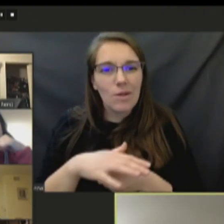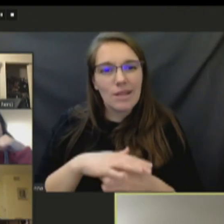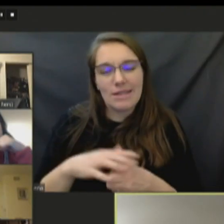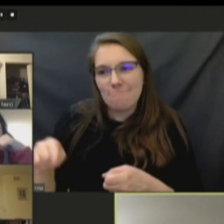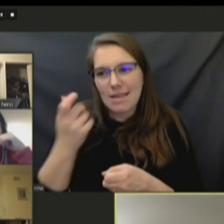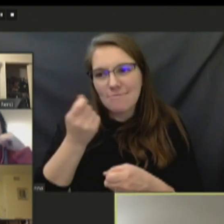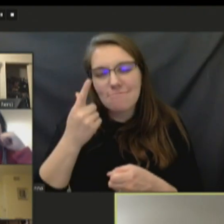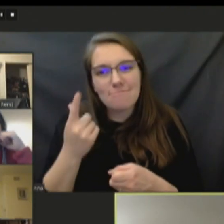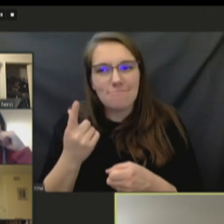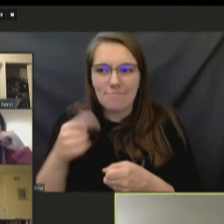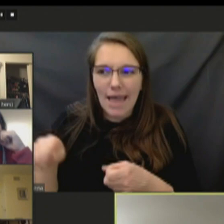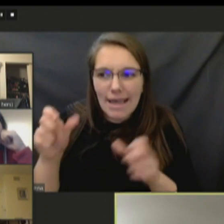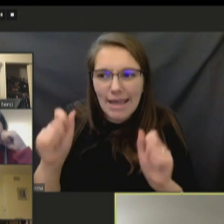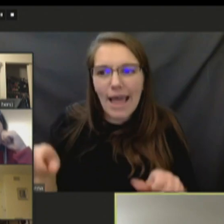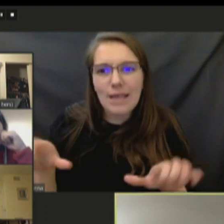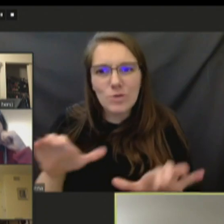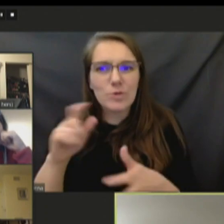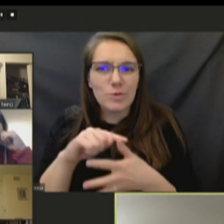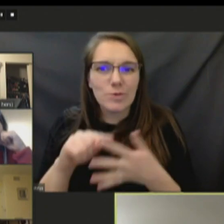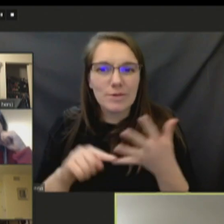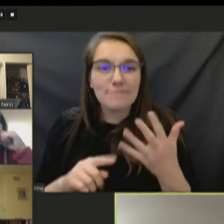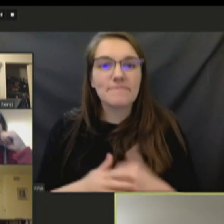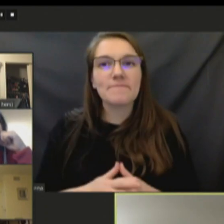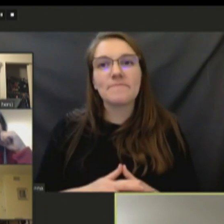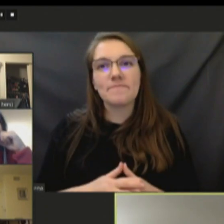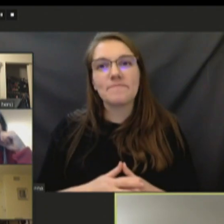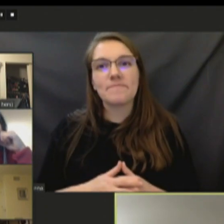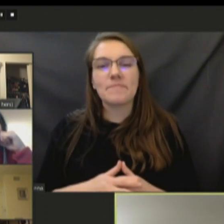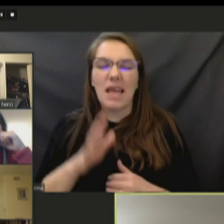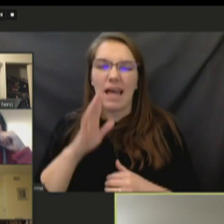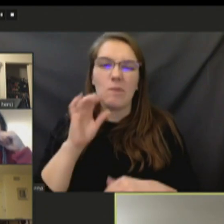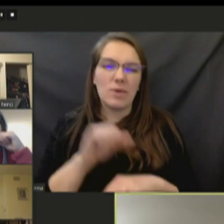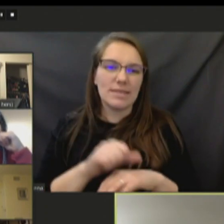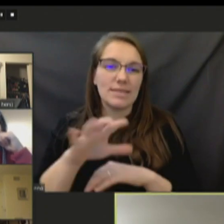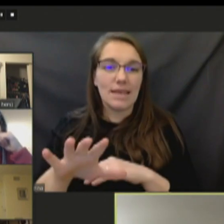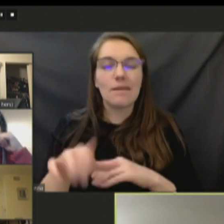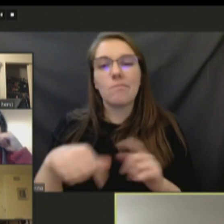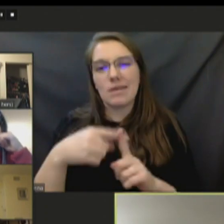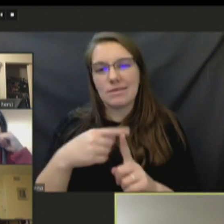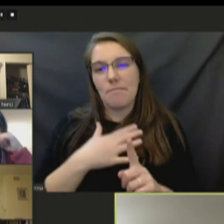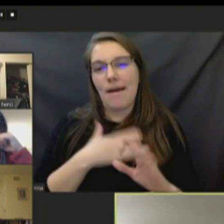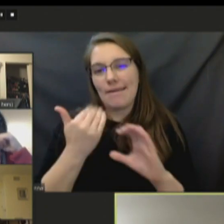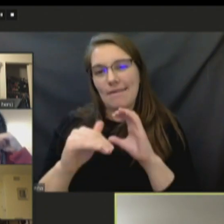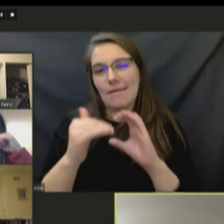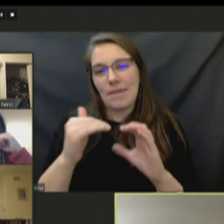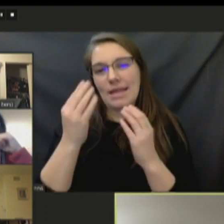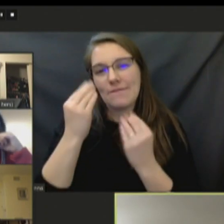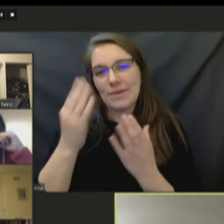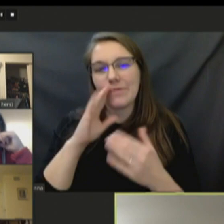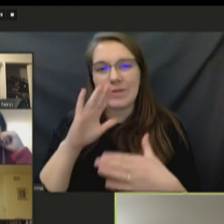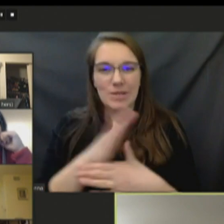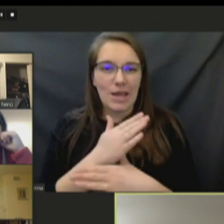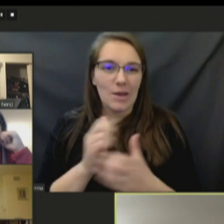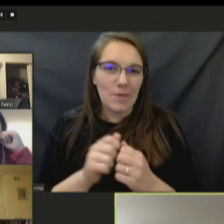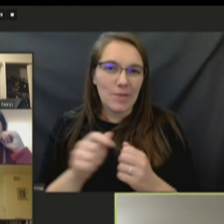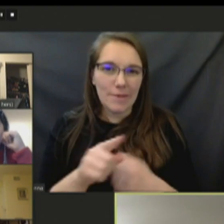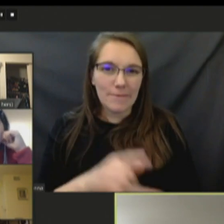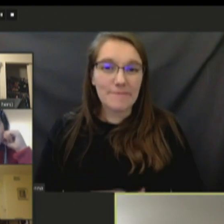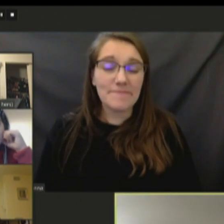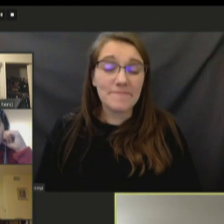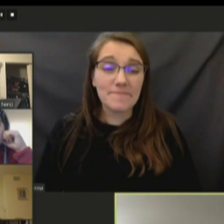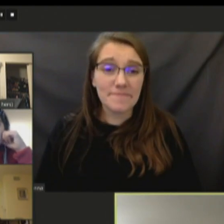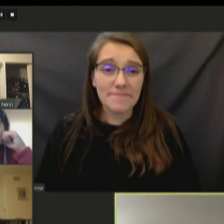So I'll send that over, and my email information as well. But I hope you know how grateful we are that